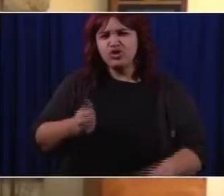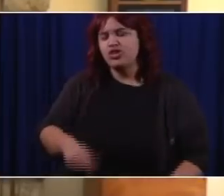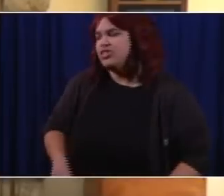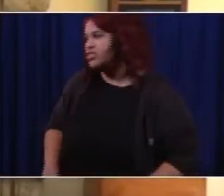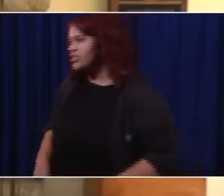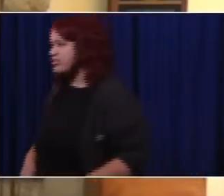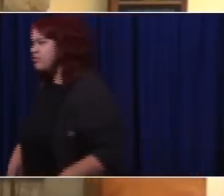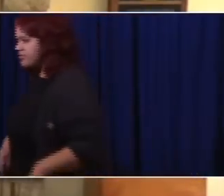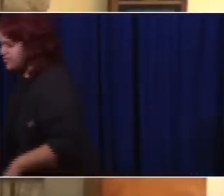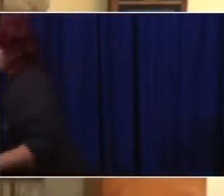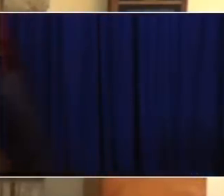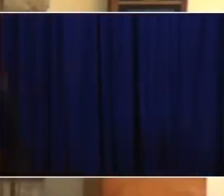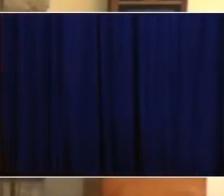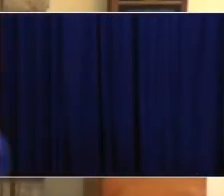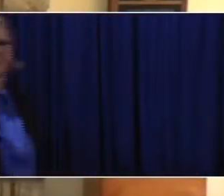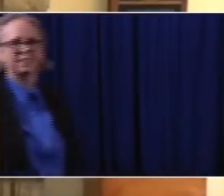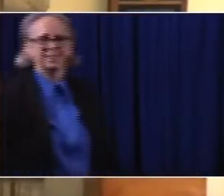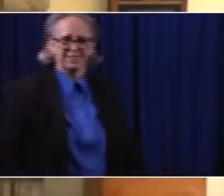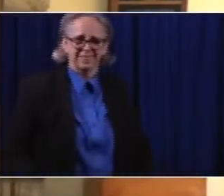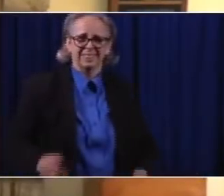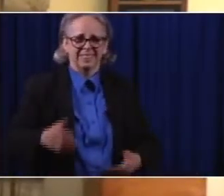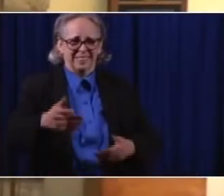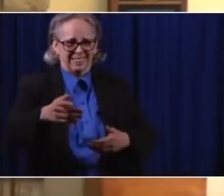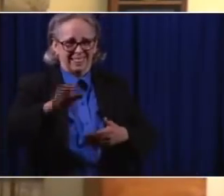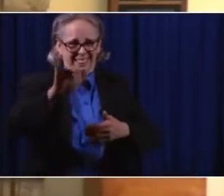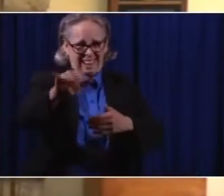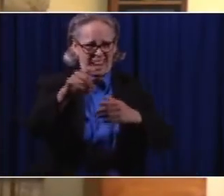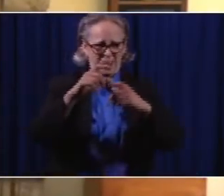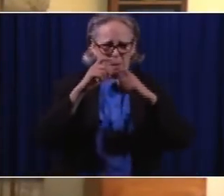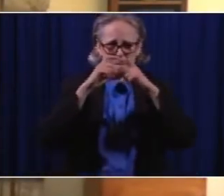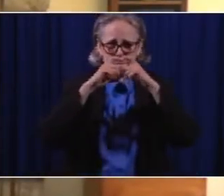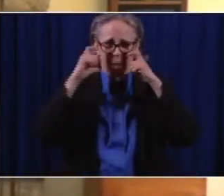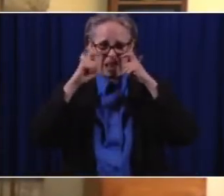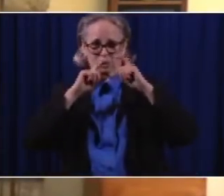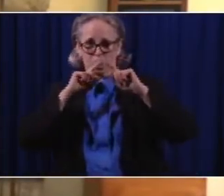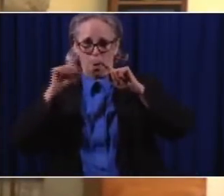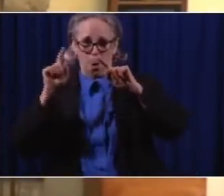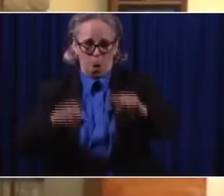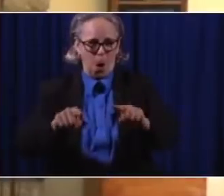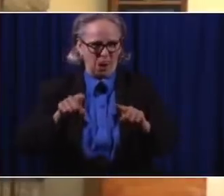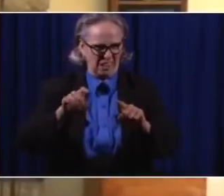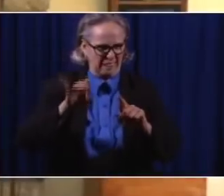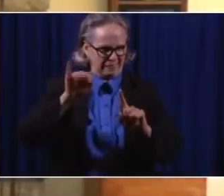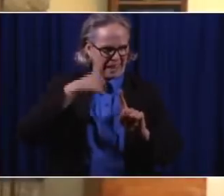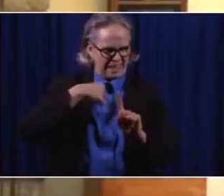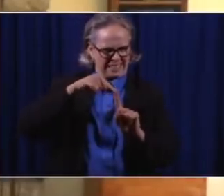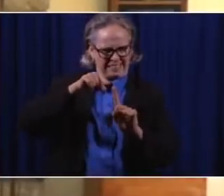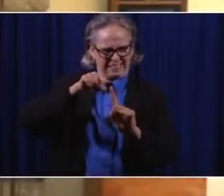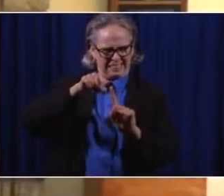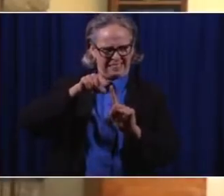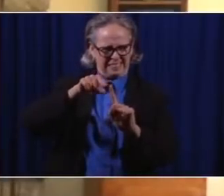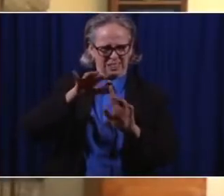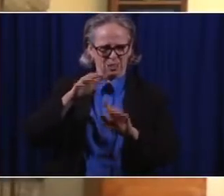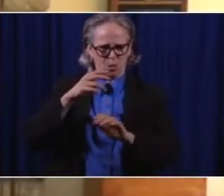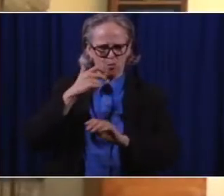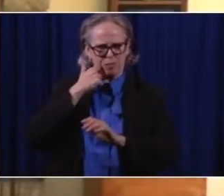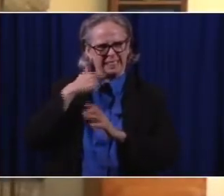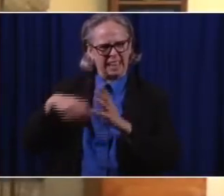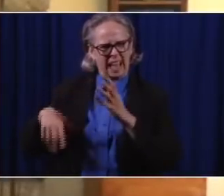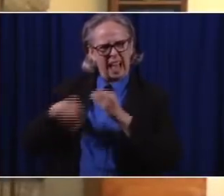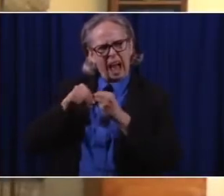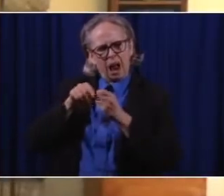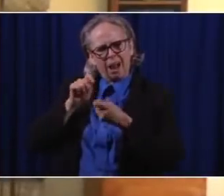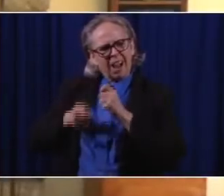Well, our mask order enforcement side and the additions that we just added to it really